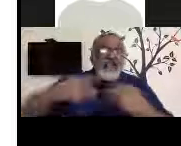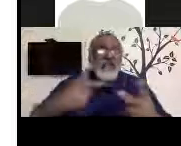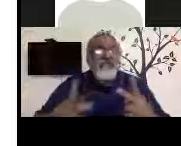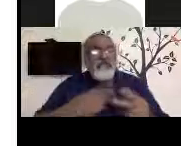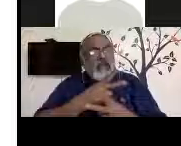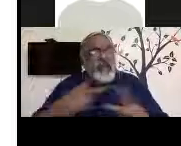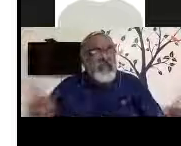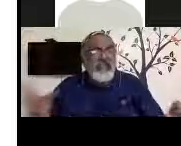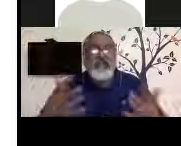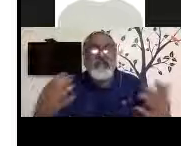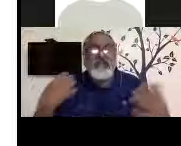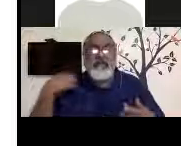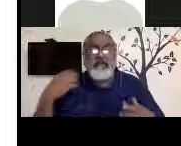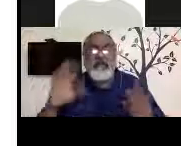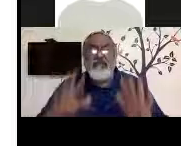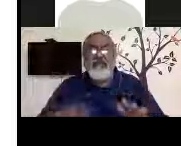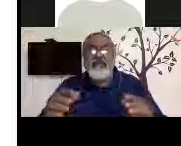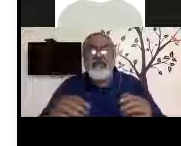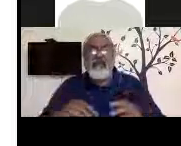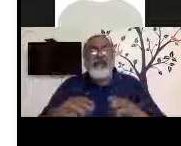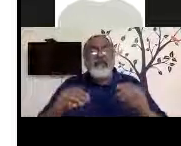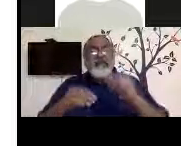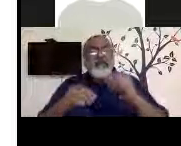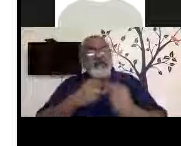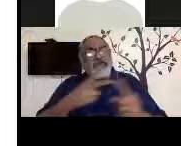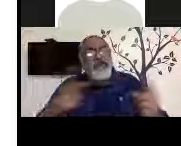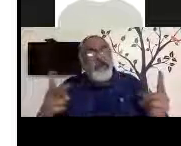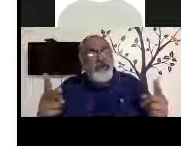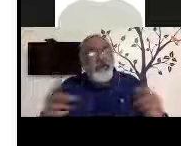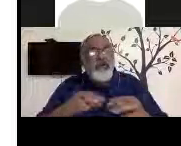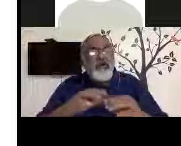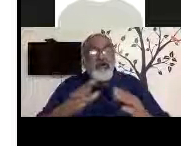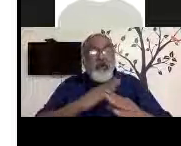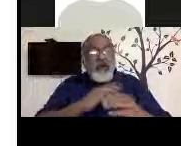what UNCRPD mandates. And it is also talking about preventing